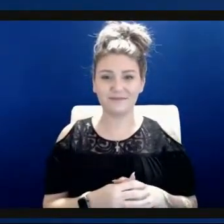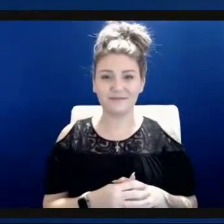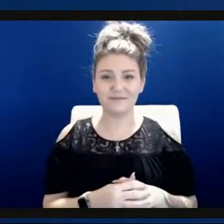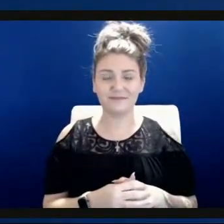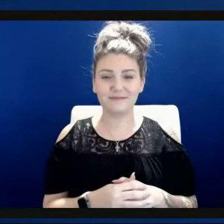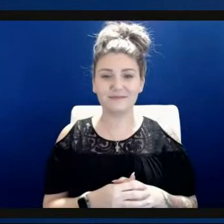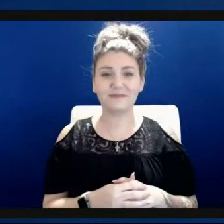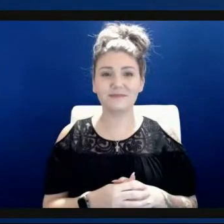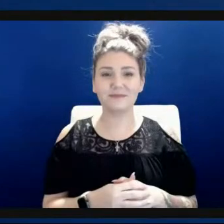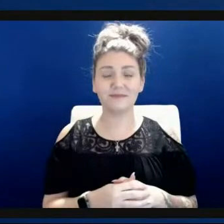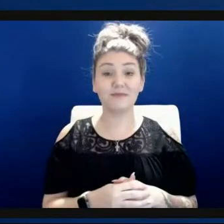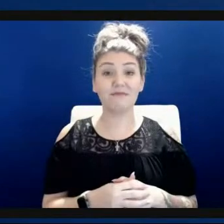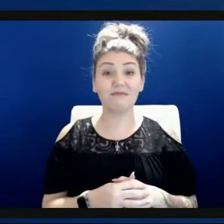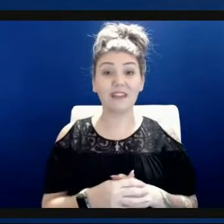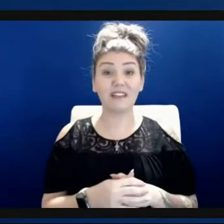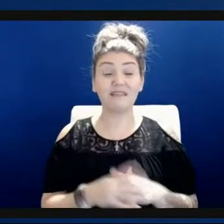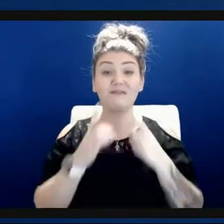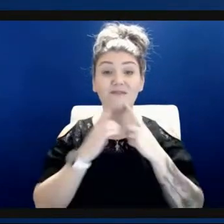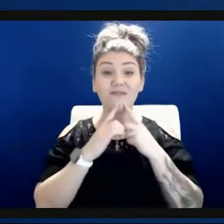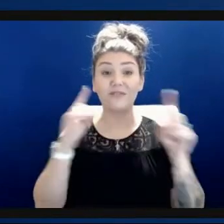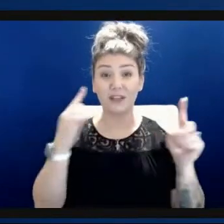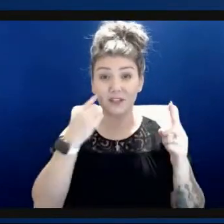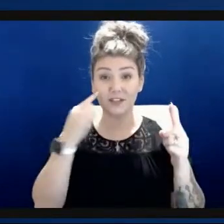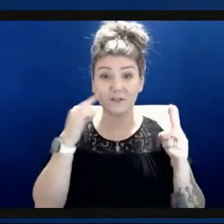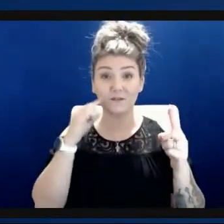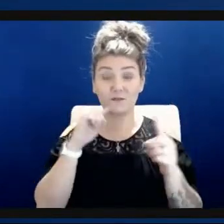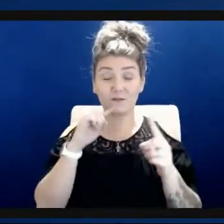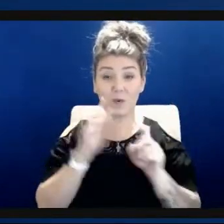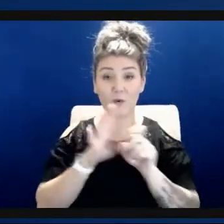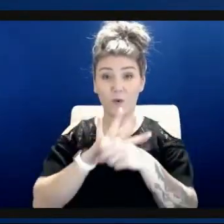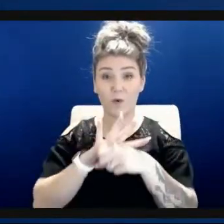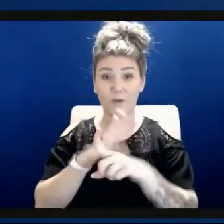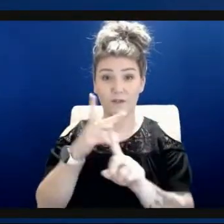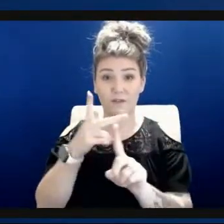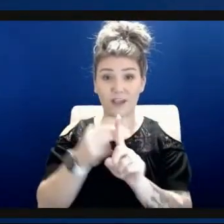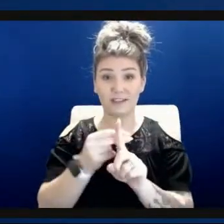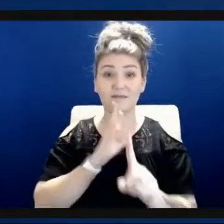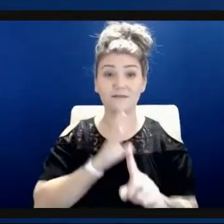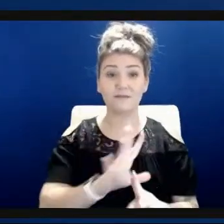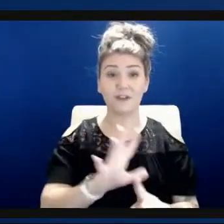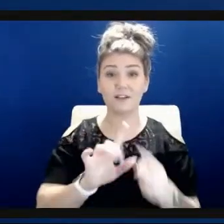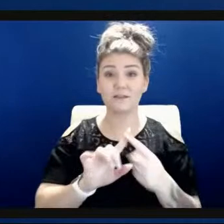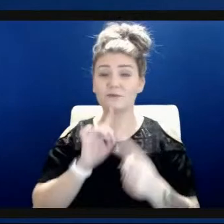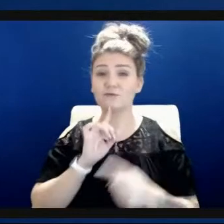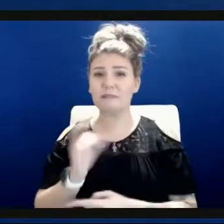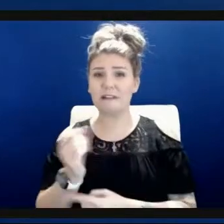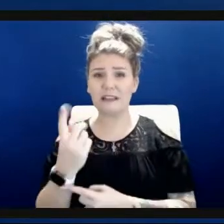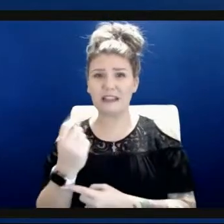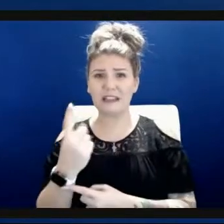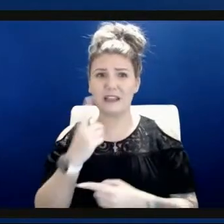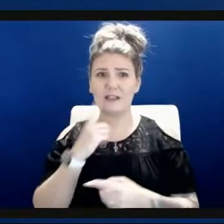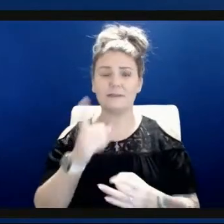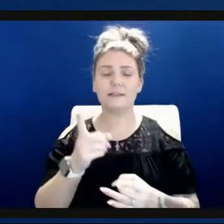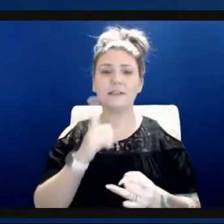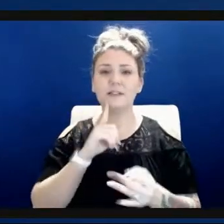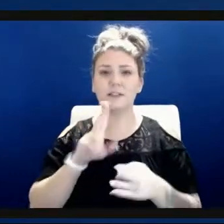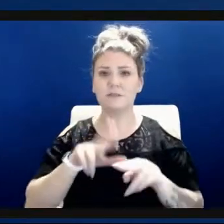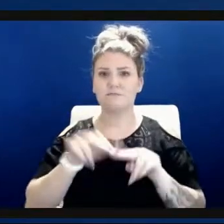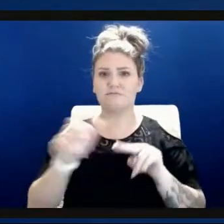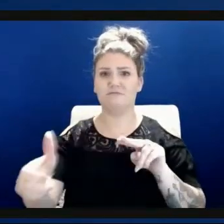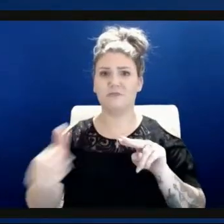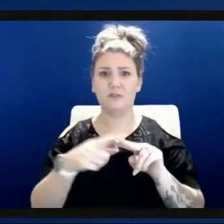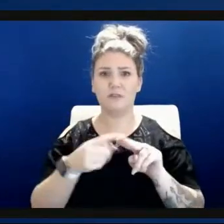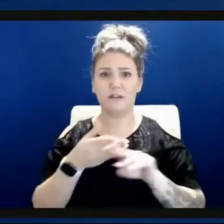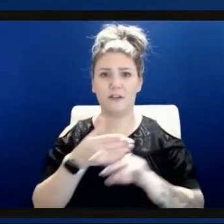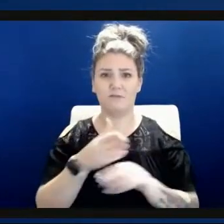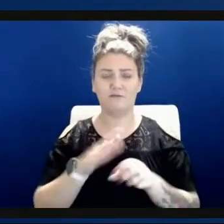The effectiveness of the COVID vaccine in children 5 to 11 falls off weeks after getting fully vaccinated. That's